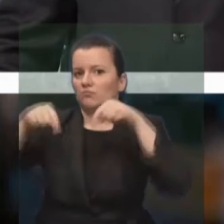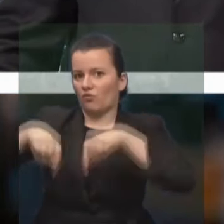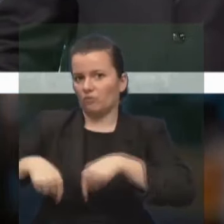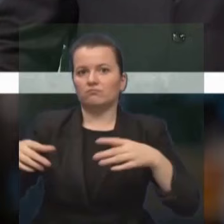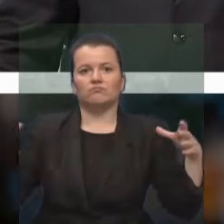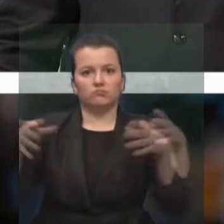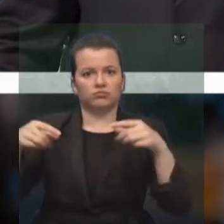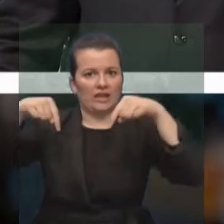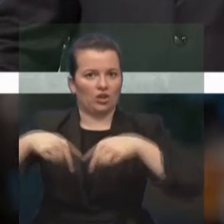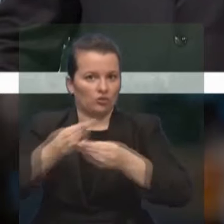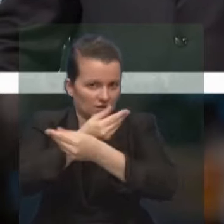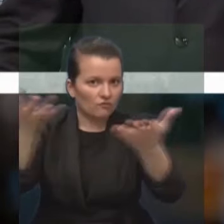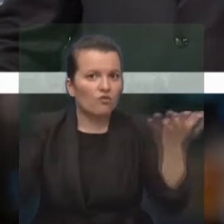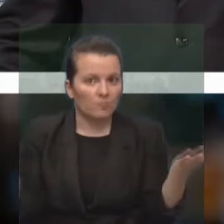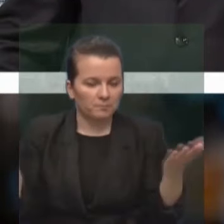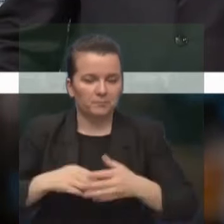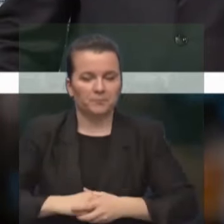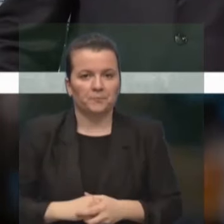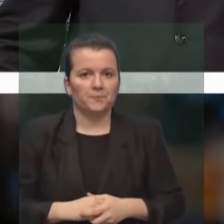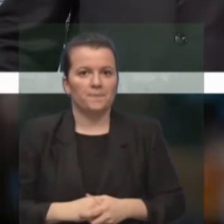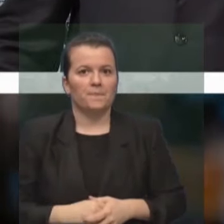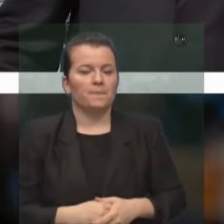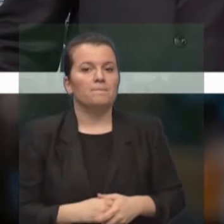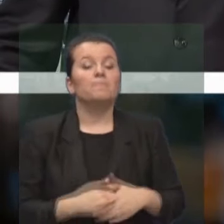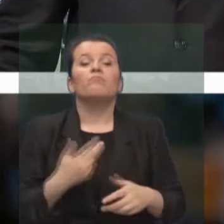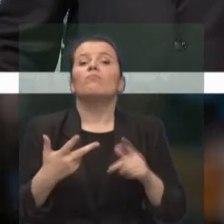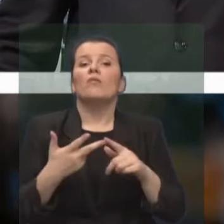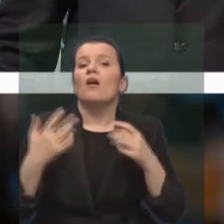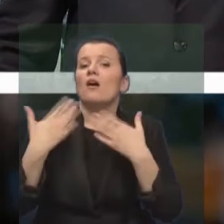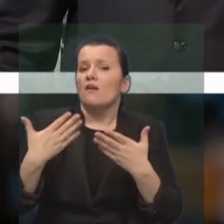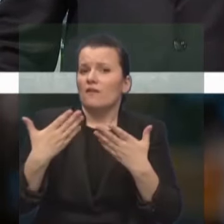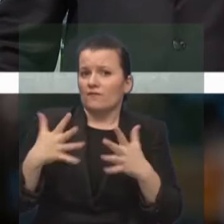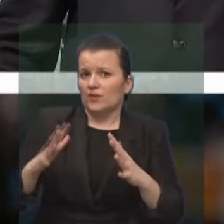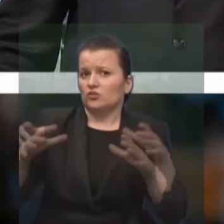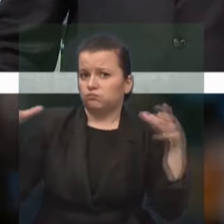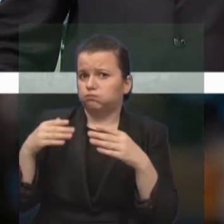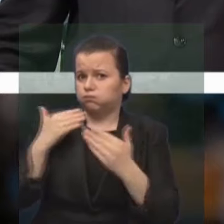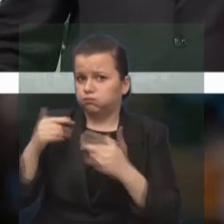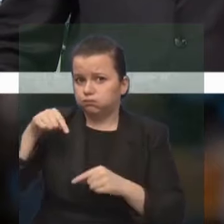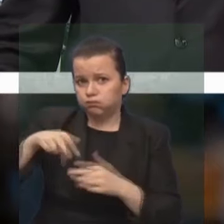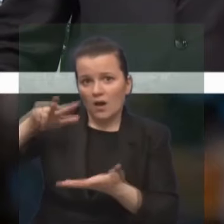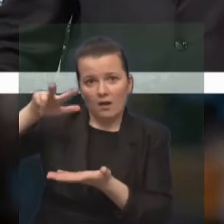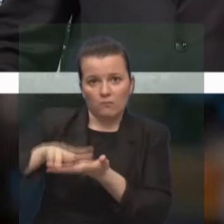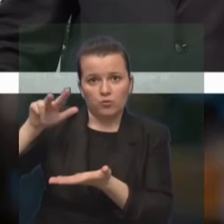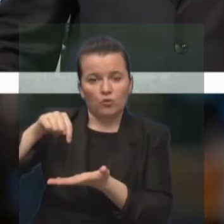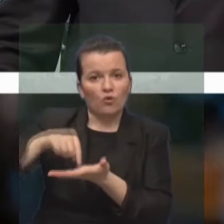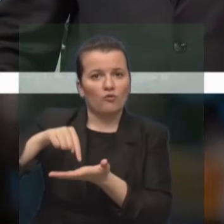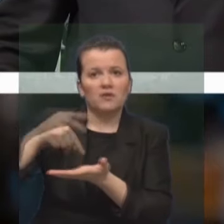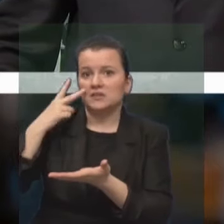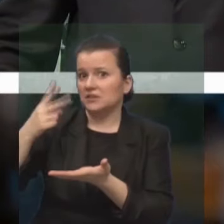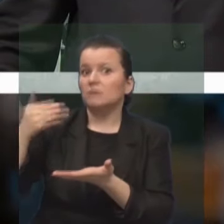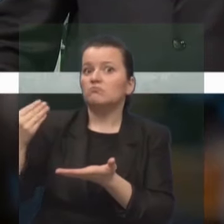The agreements already approved by your general meeting and whose execution continued during